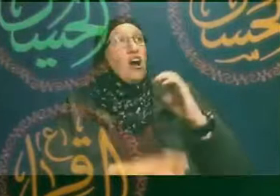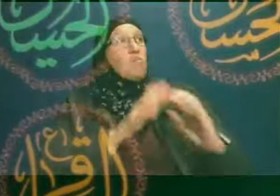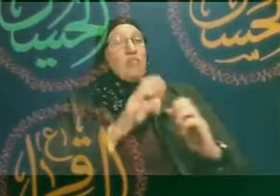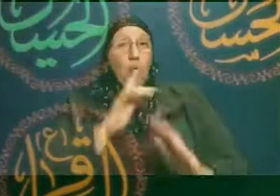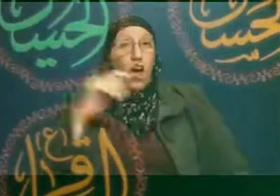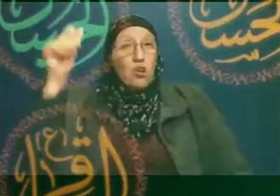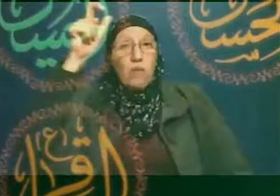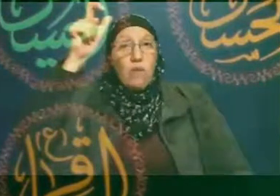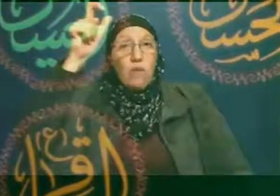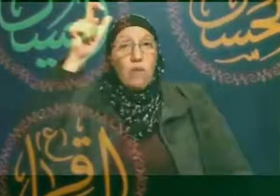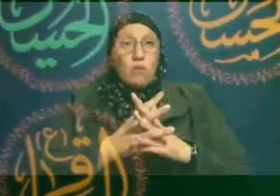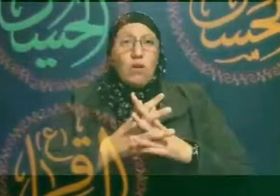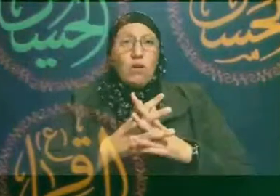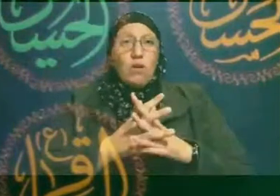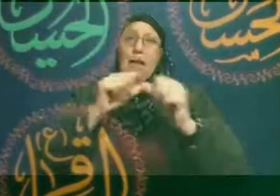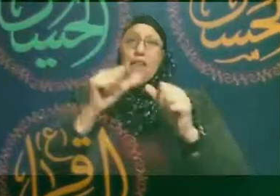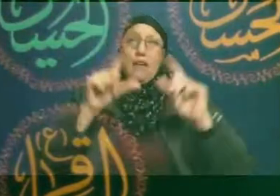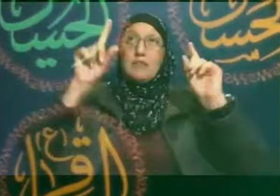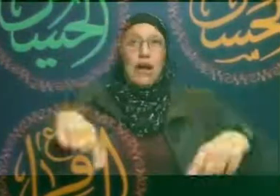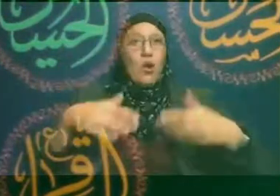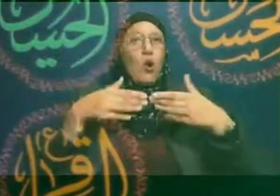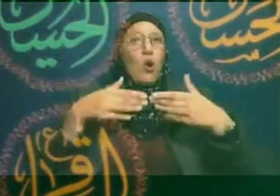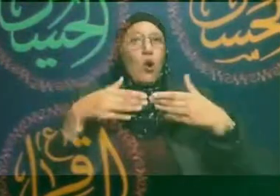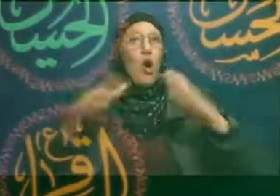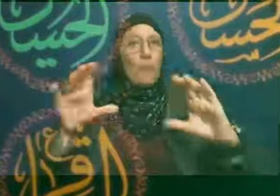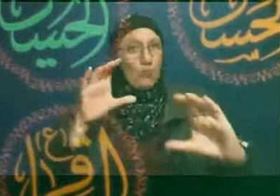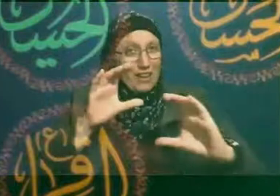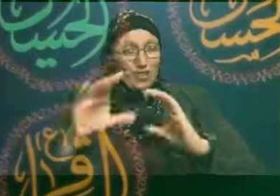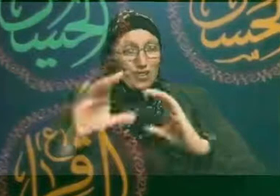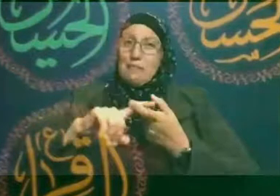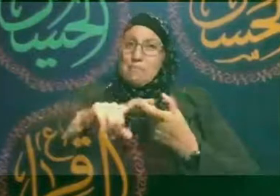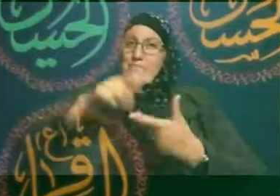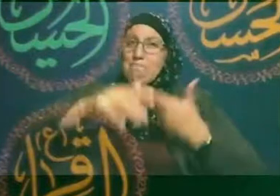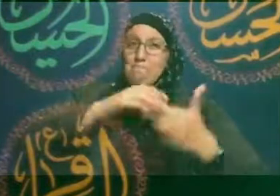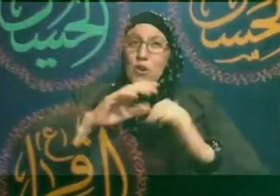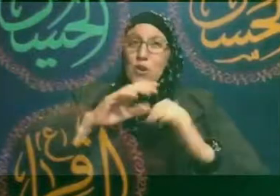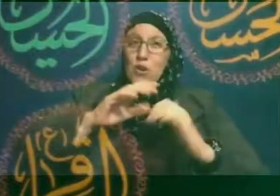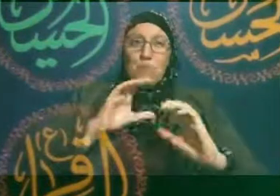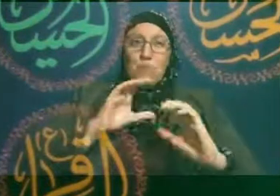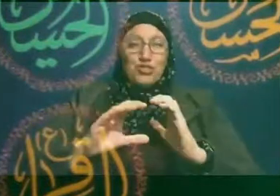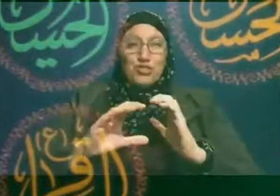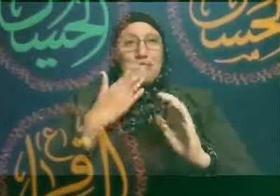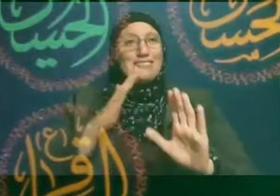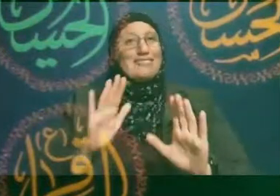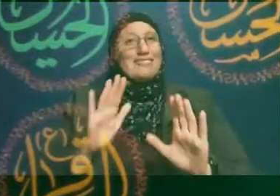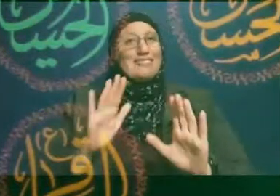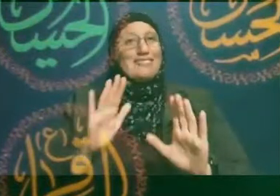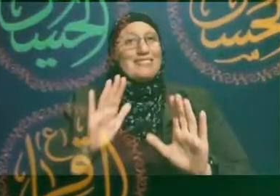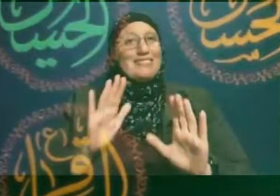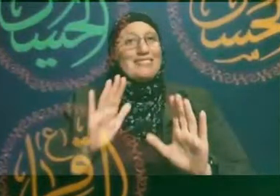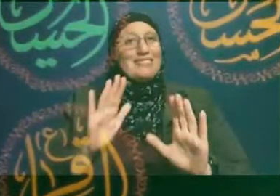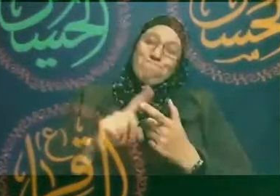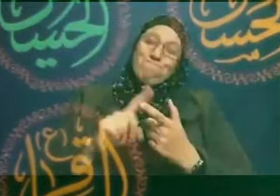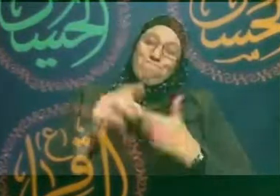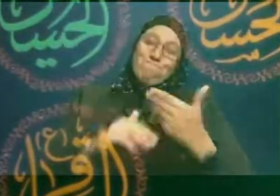the communication, keep the communication, stay tuned, and you are going to experience God for yourself. And then you